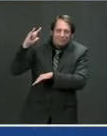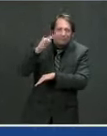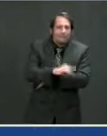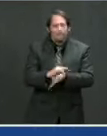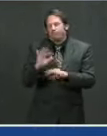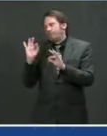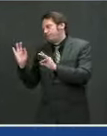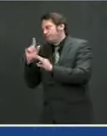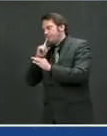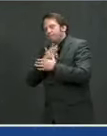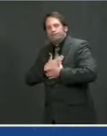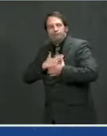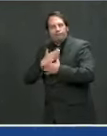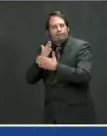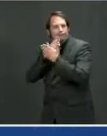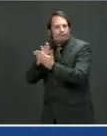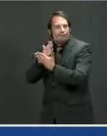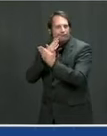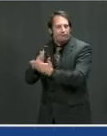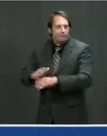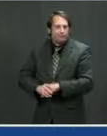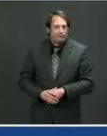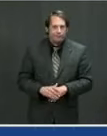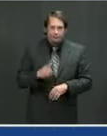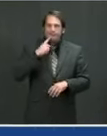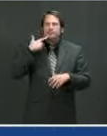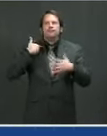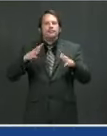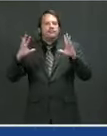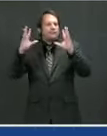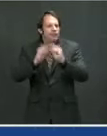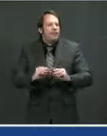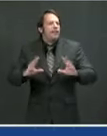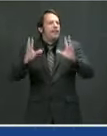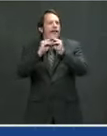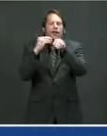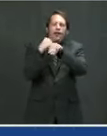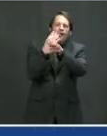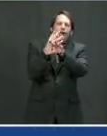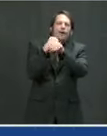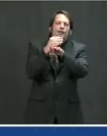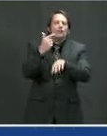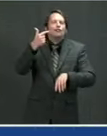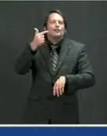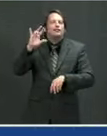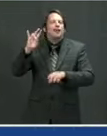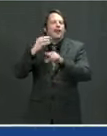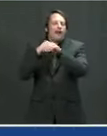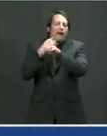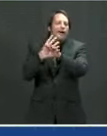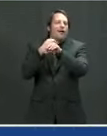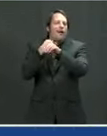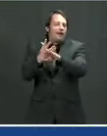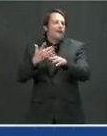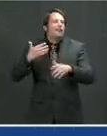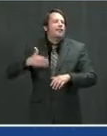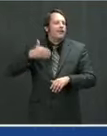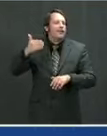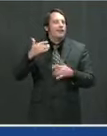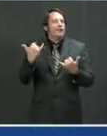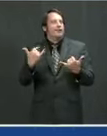several times virtually at a G7 meeting and a Quad Leaders Summit, but I greatly appreciate the